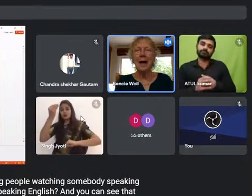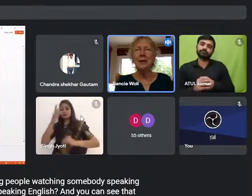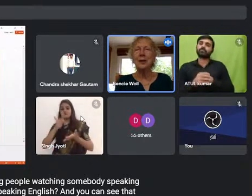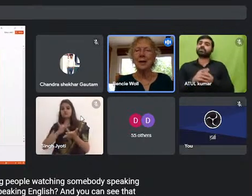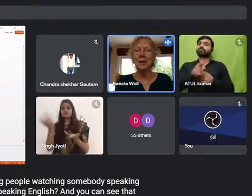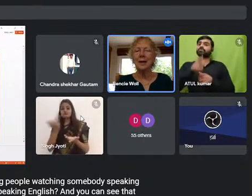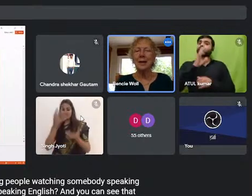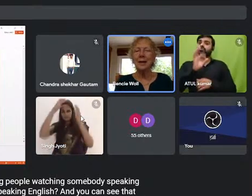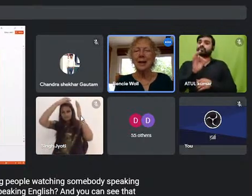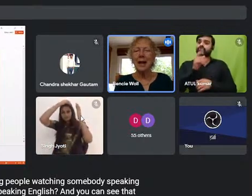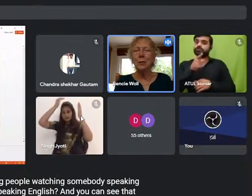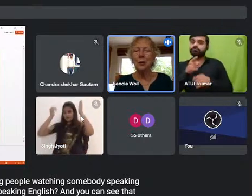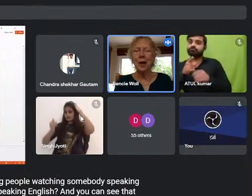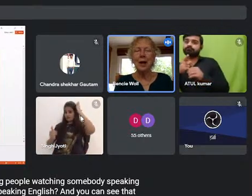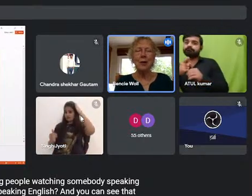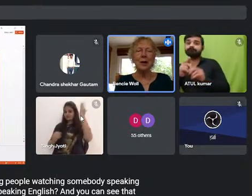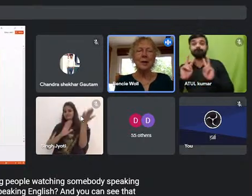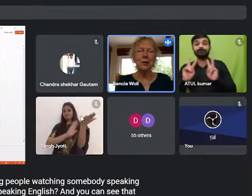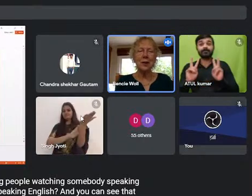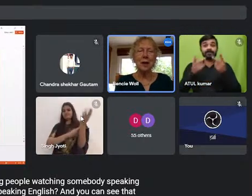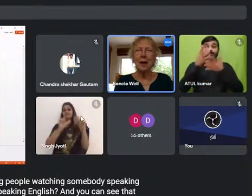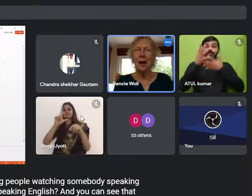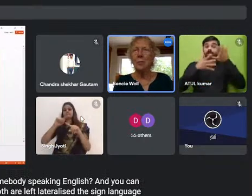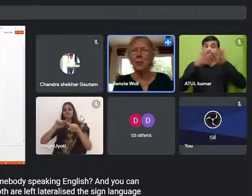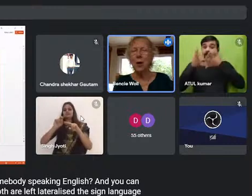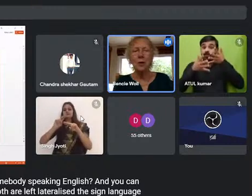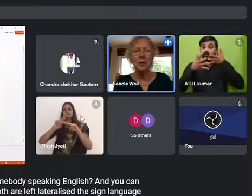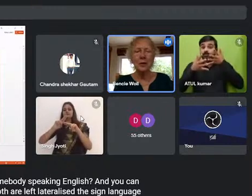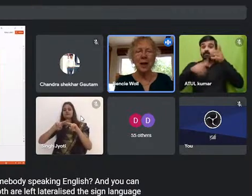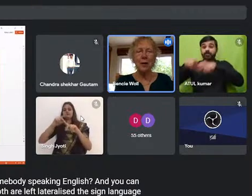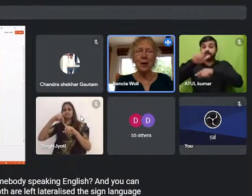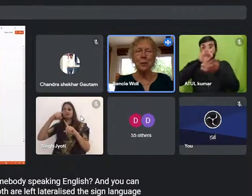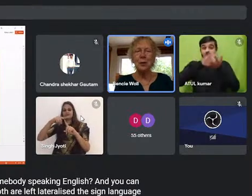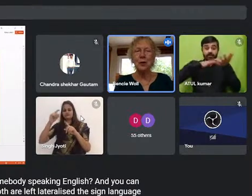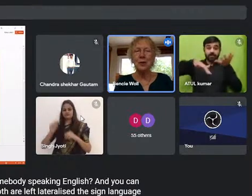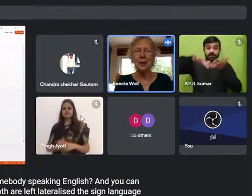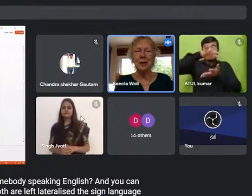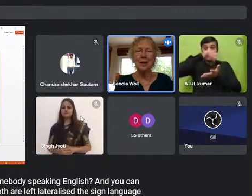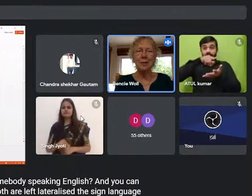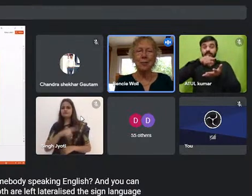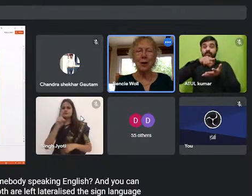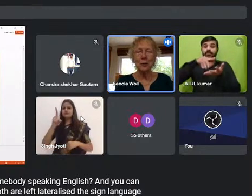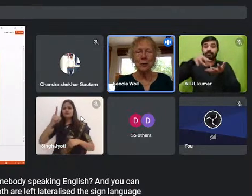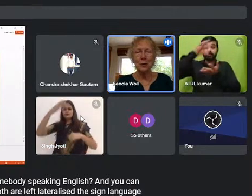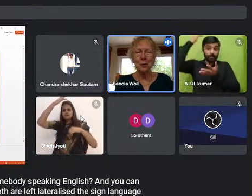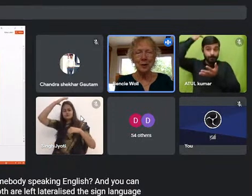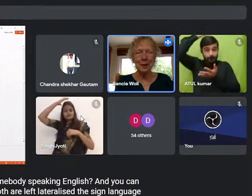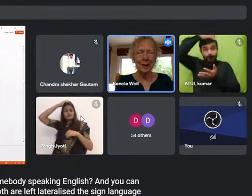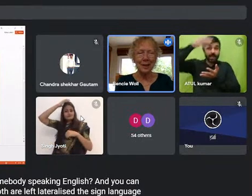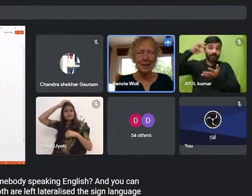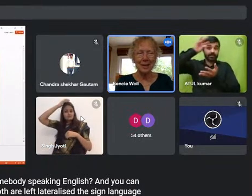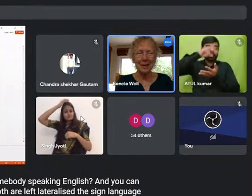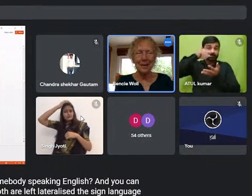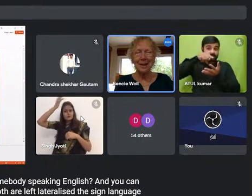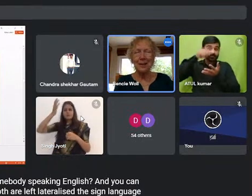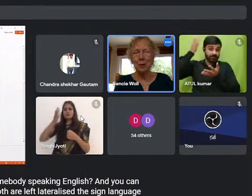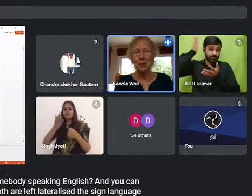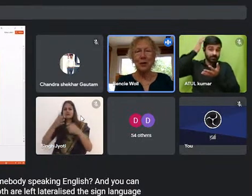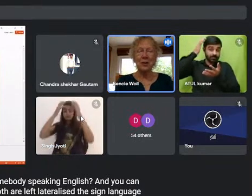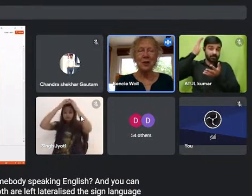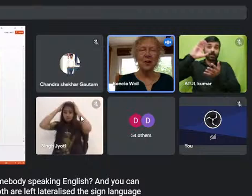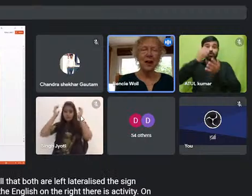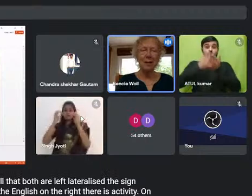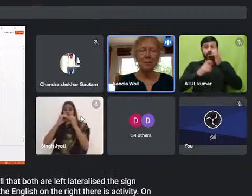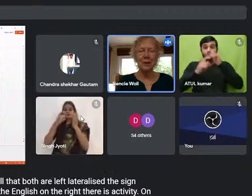two classic language areas, Broca's area, which is in the frontal cortex,